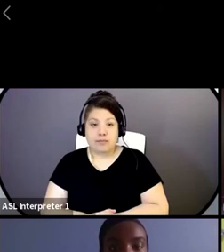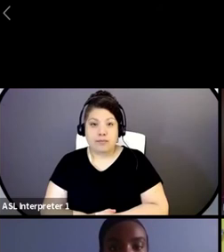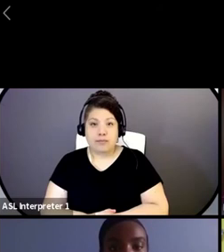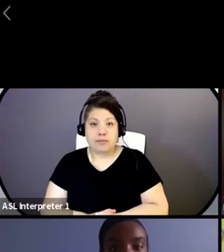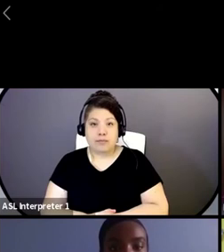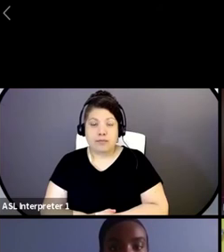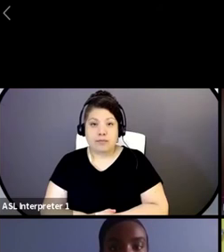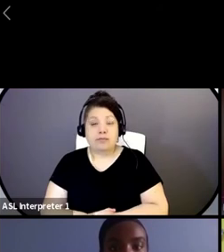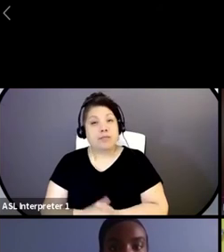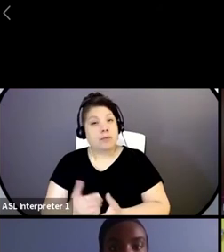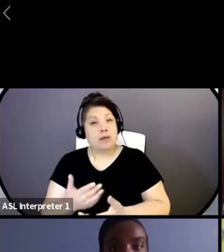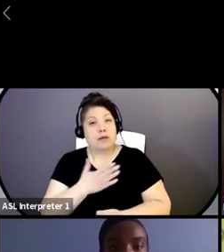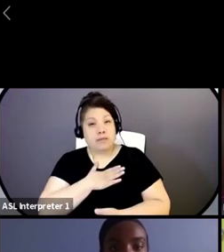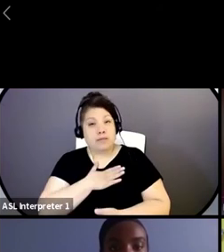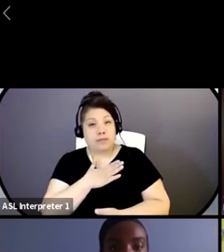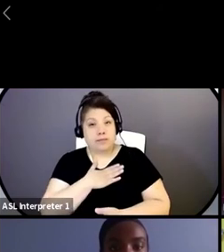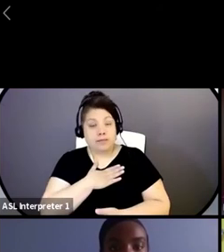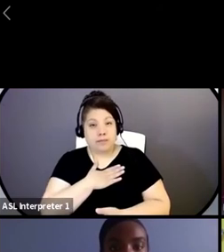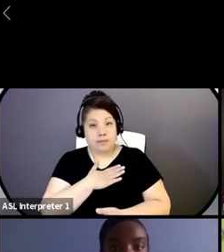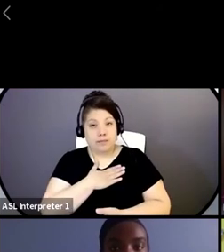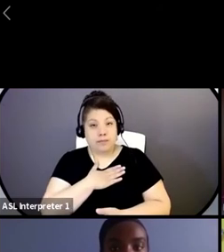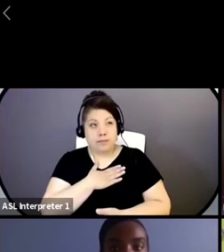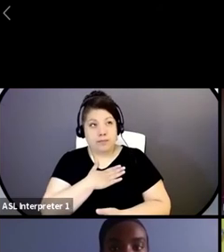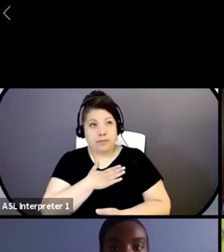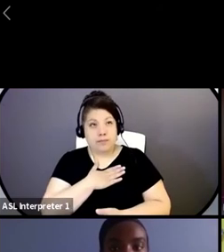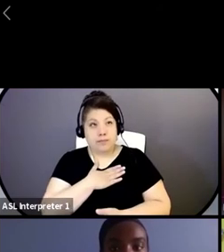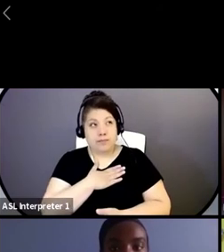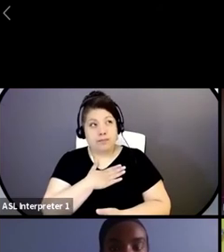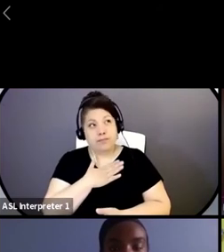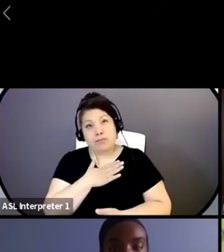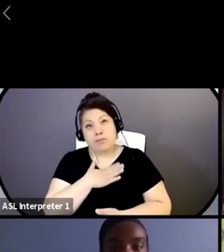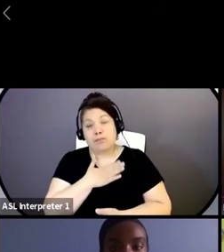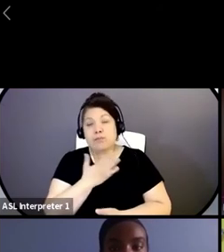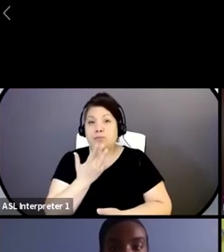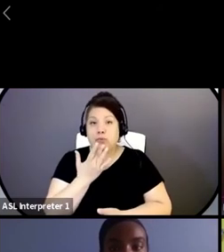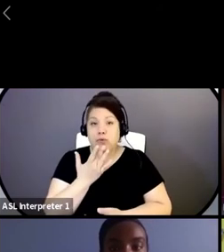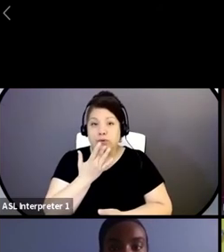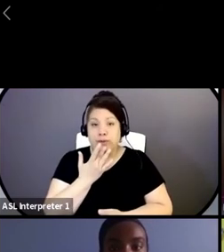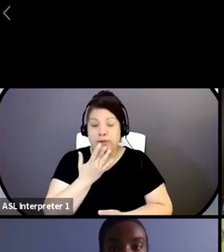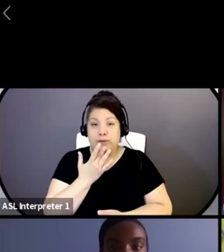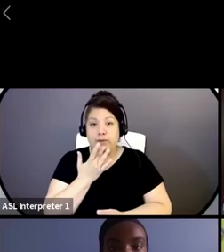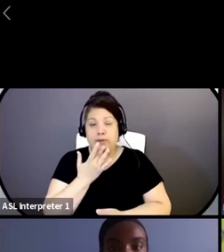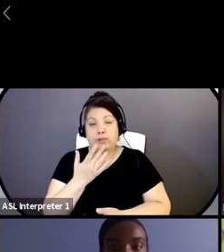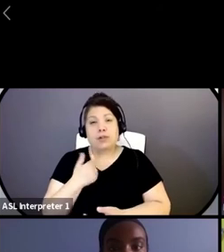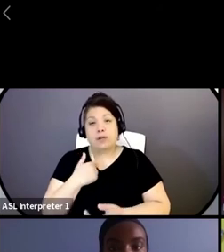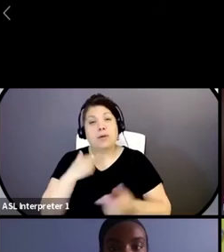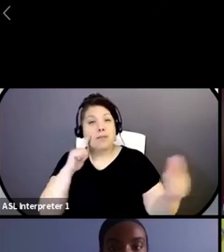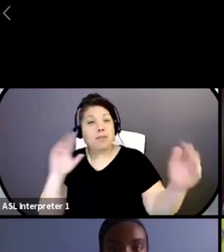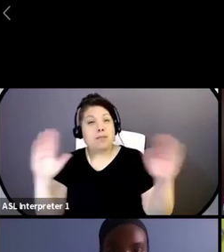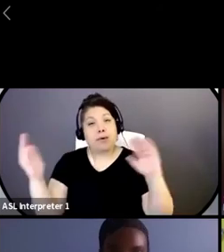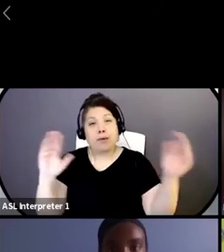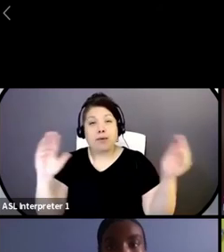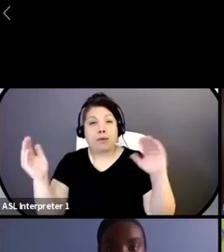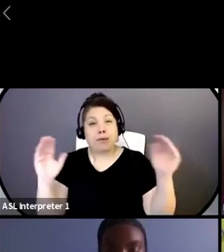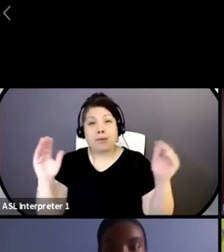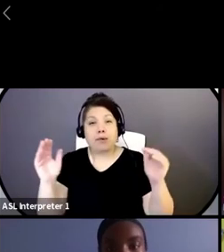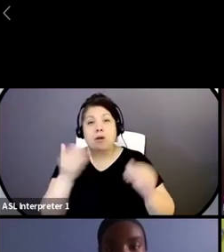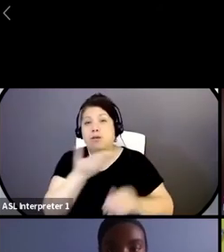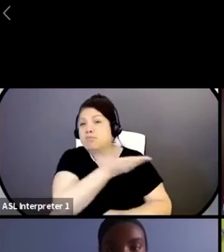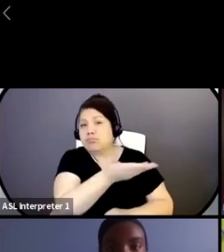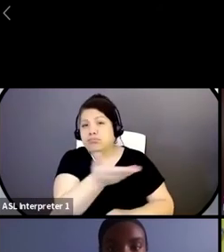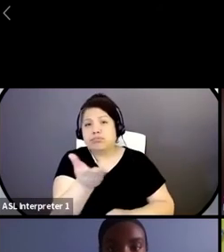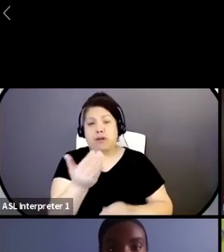I think I'm someone who likes to sort of look at what other places are doing, what